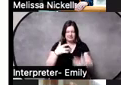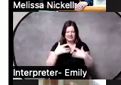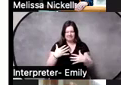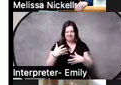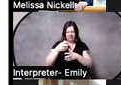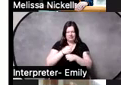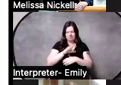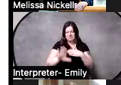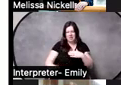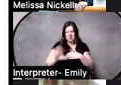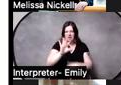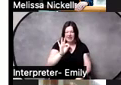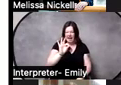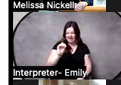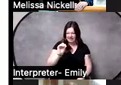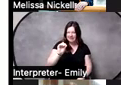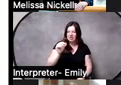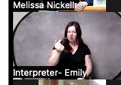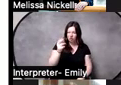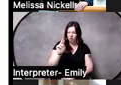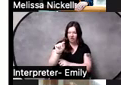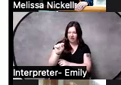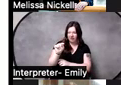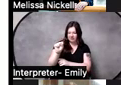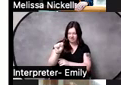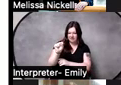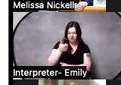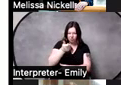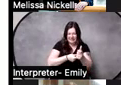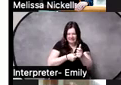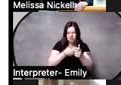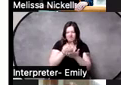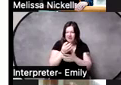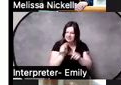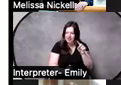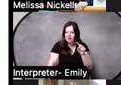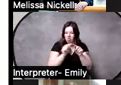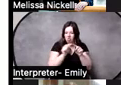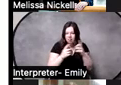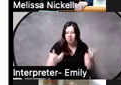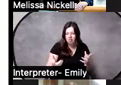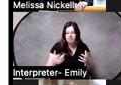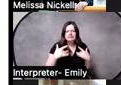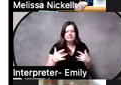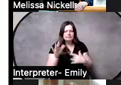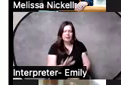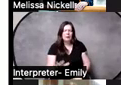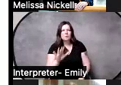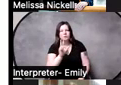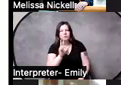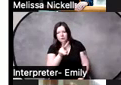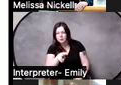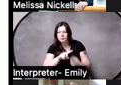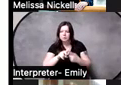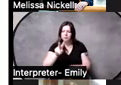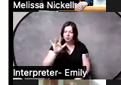each funding cycle. And we have usually between about 22 and 25 people at any